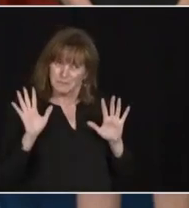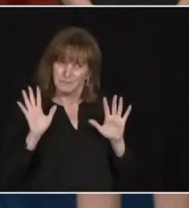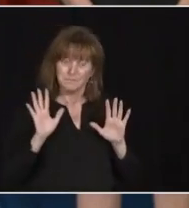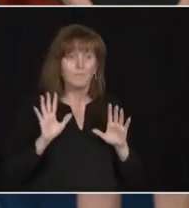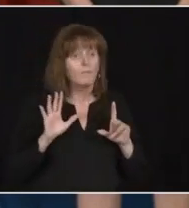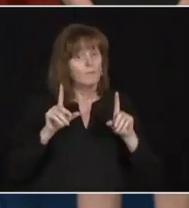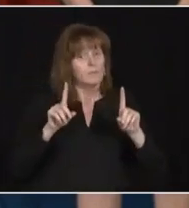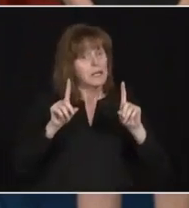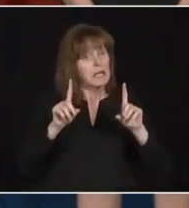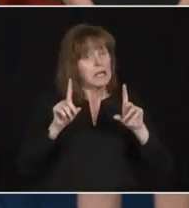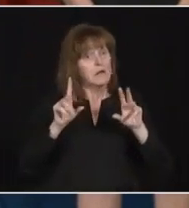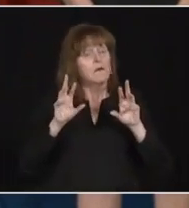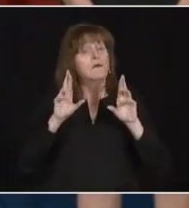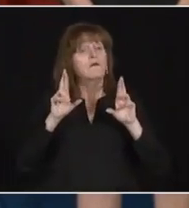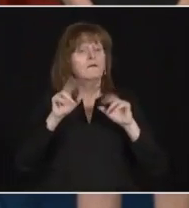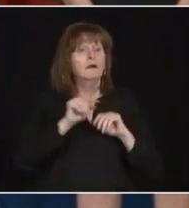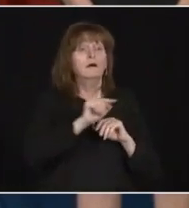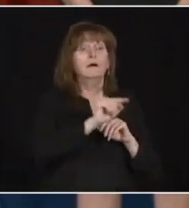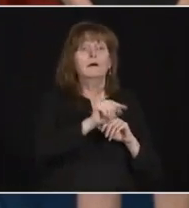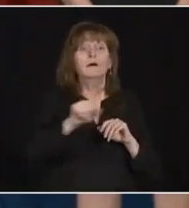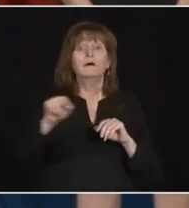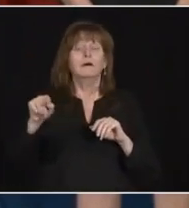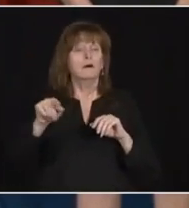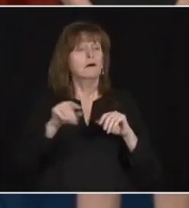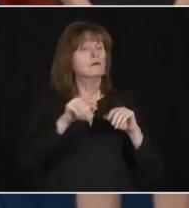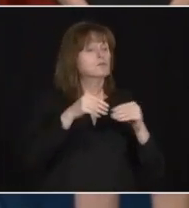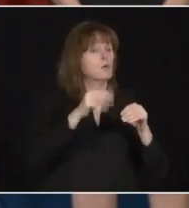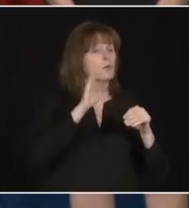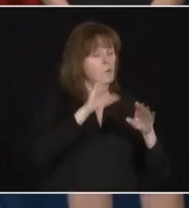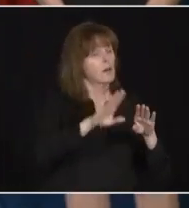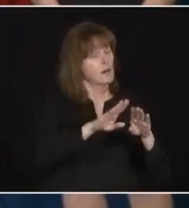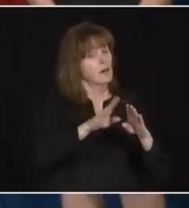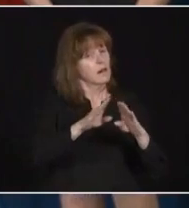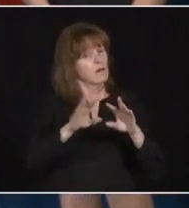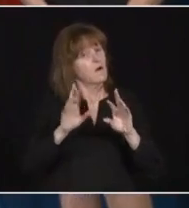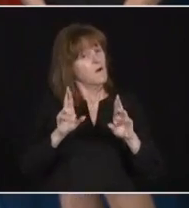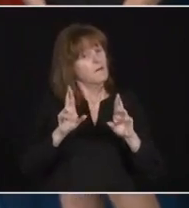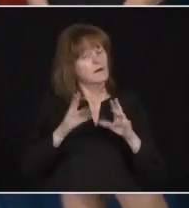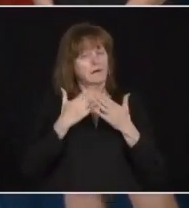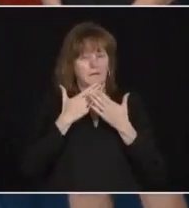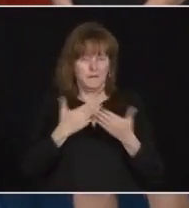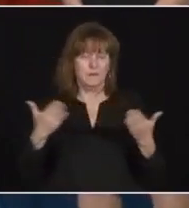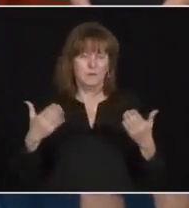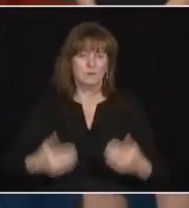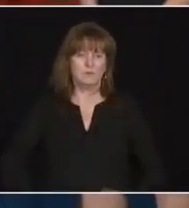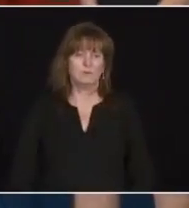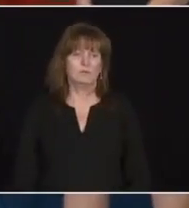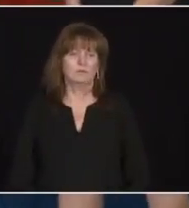these stores opened up sooner than later. Thank you. Thank you, everyone. Thank you.